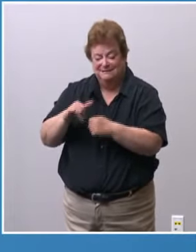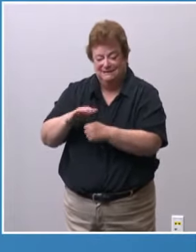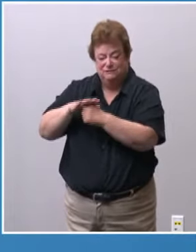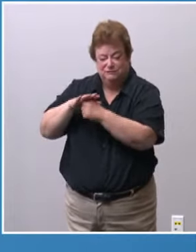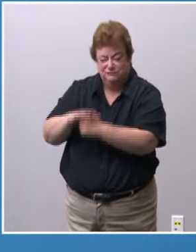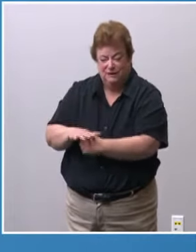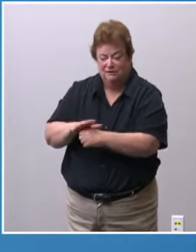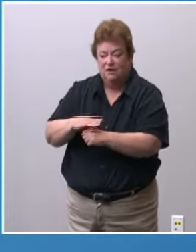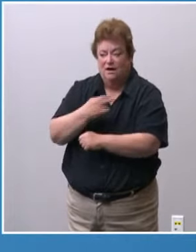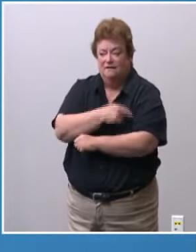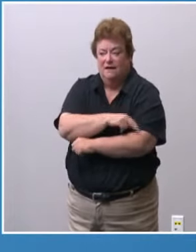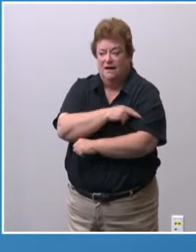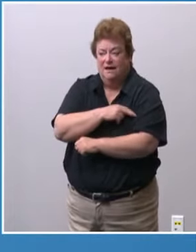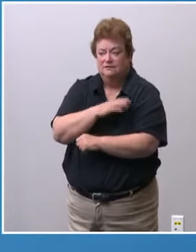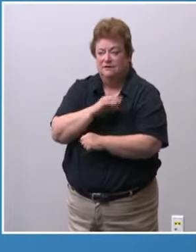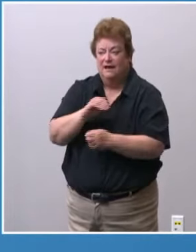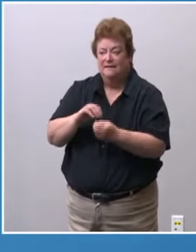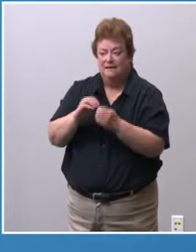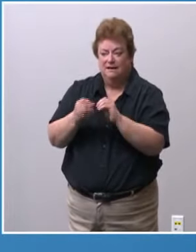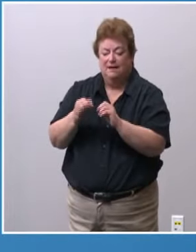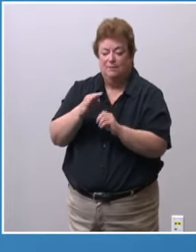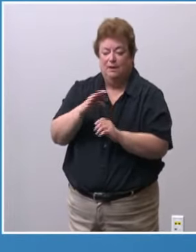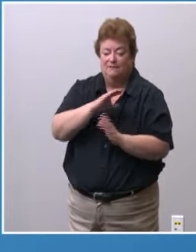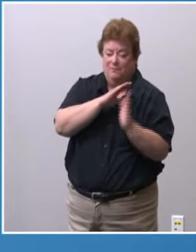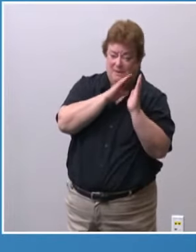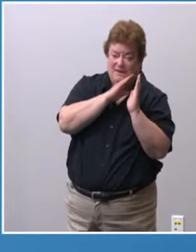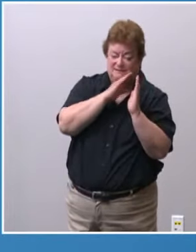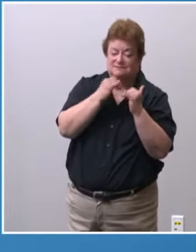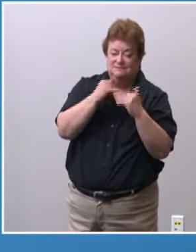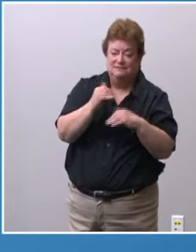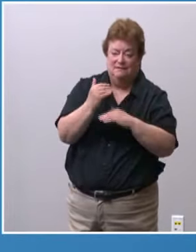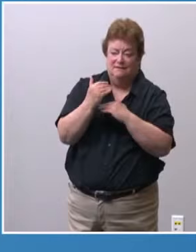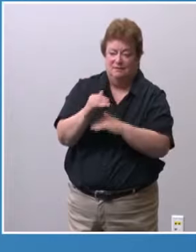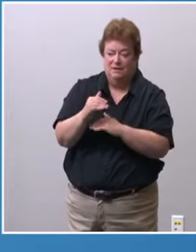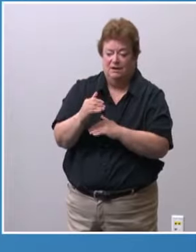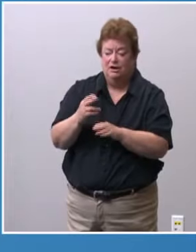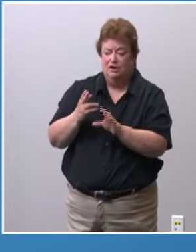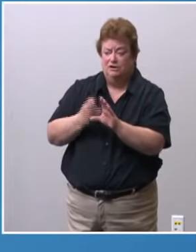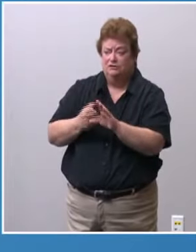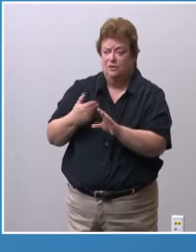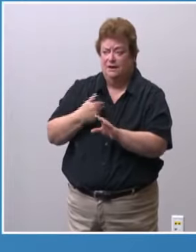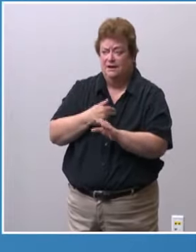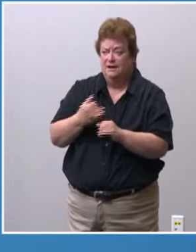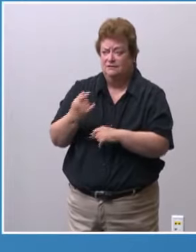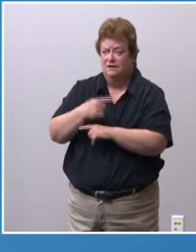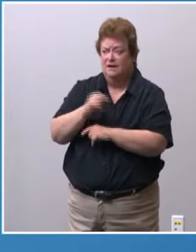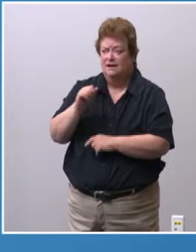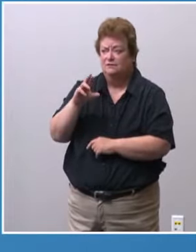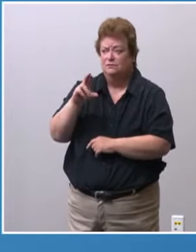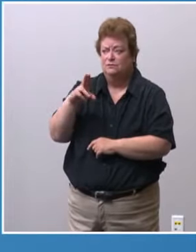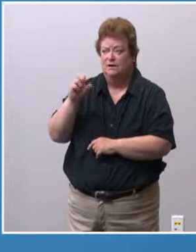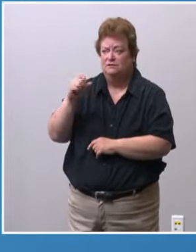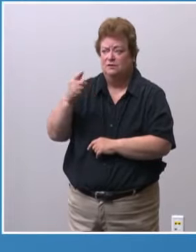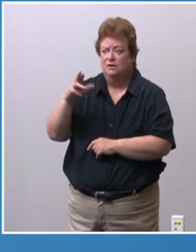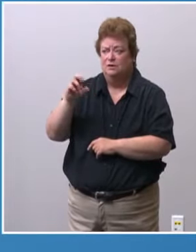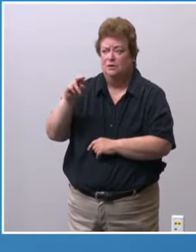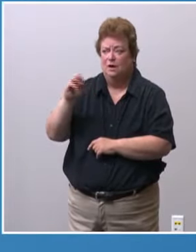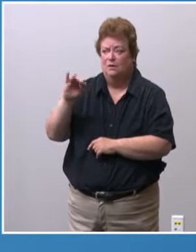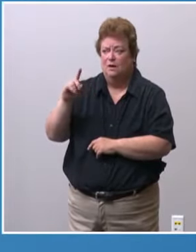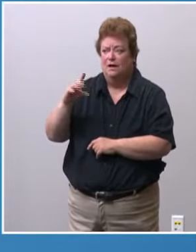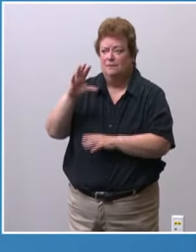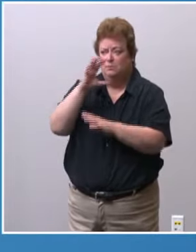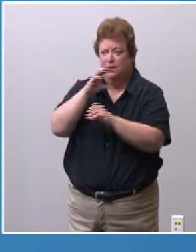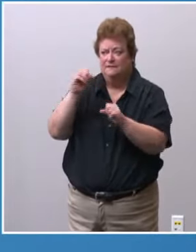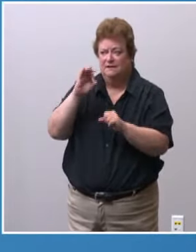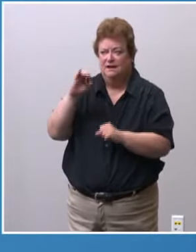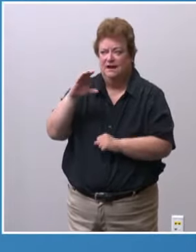the number of staffed beds remains limited. Joining us today is Russ Gronwald, President and CEO